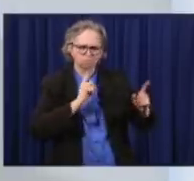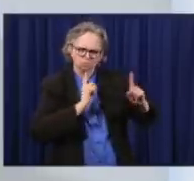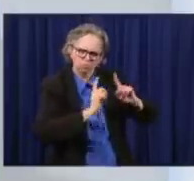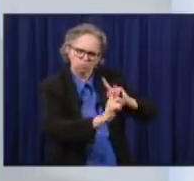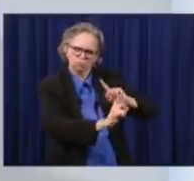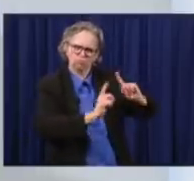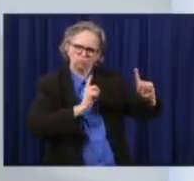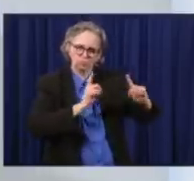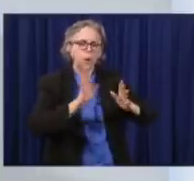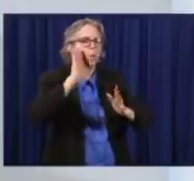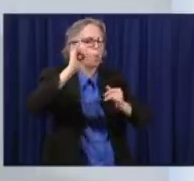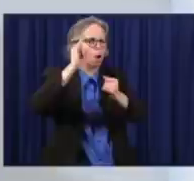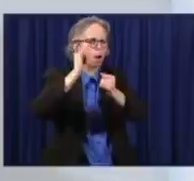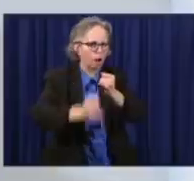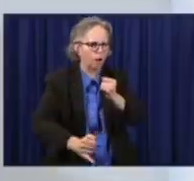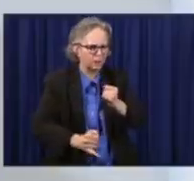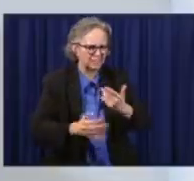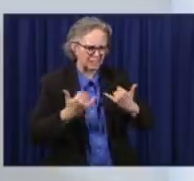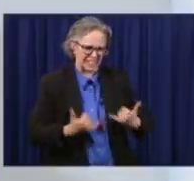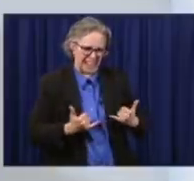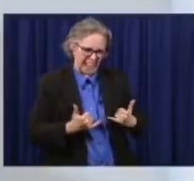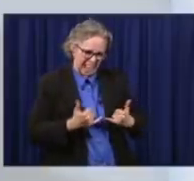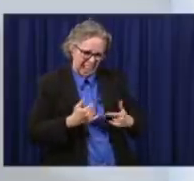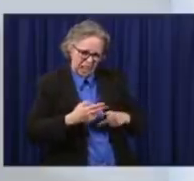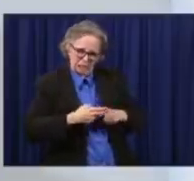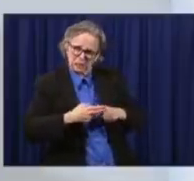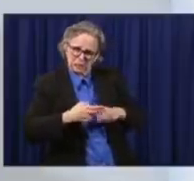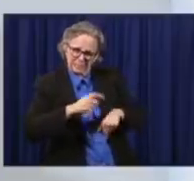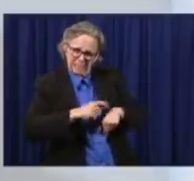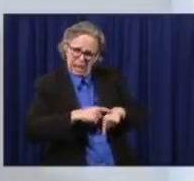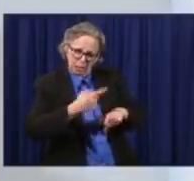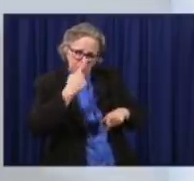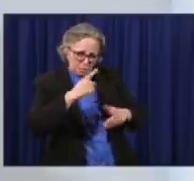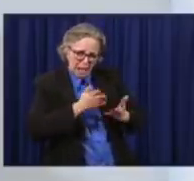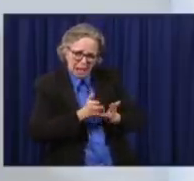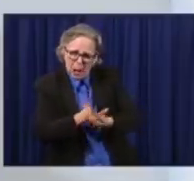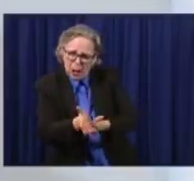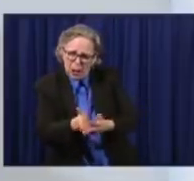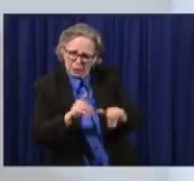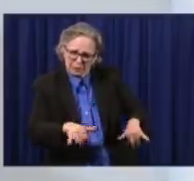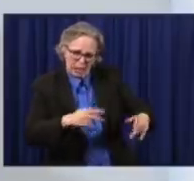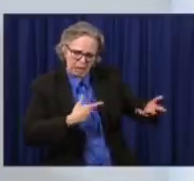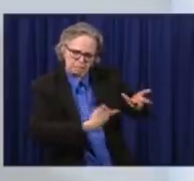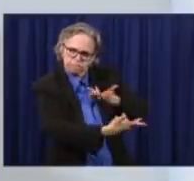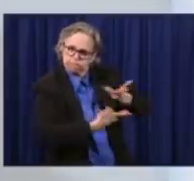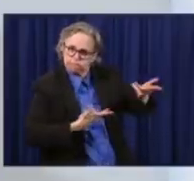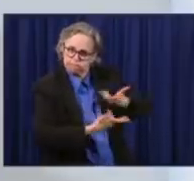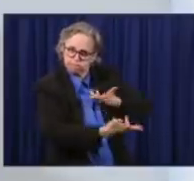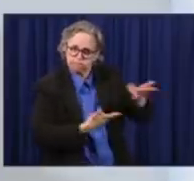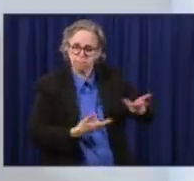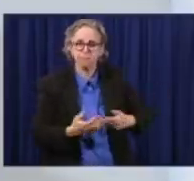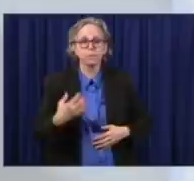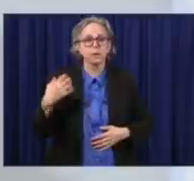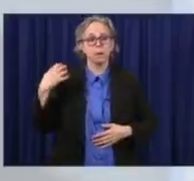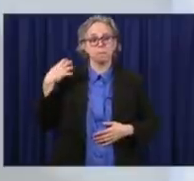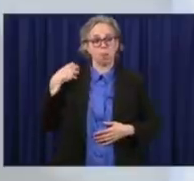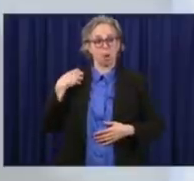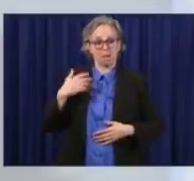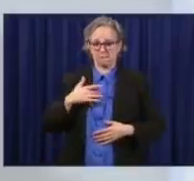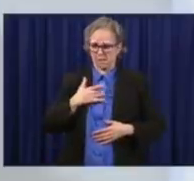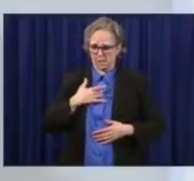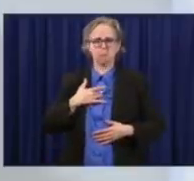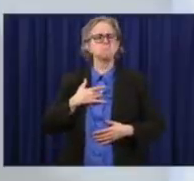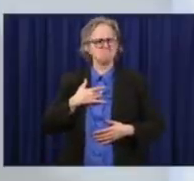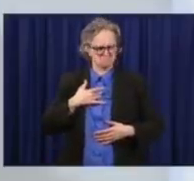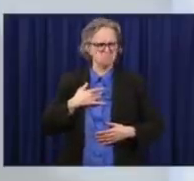need to get through, and I believe that the spirit that has been shown through this by